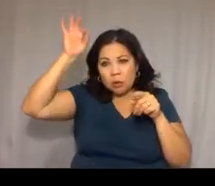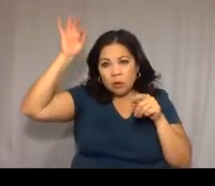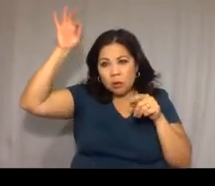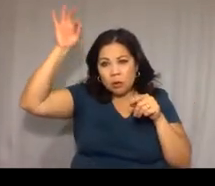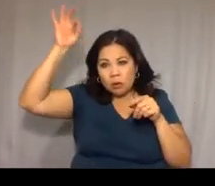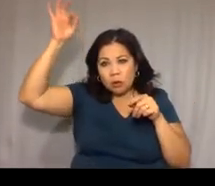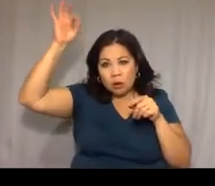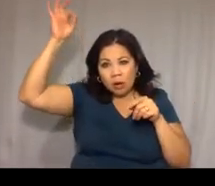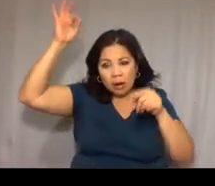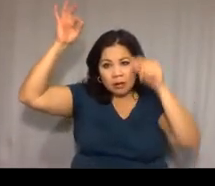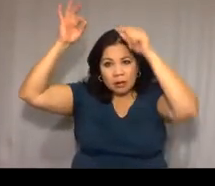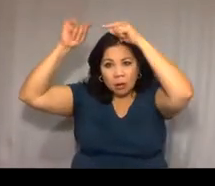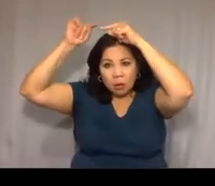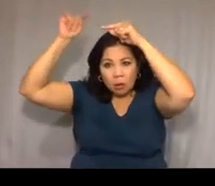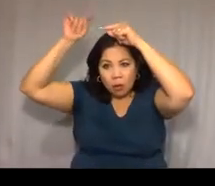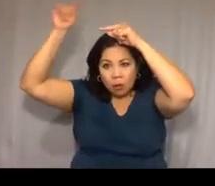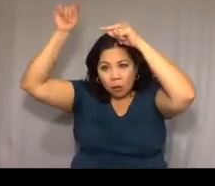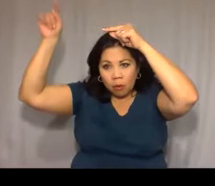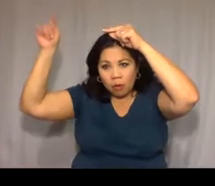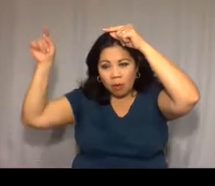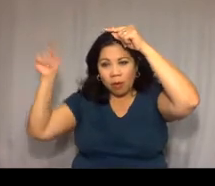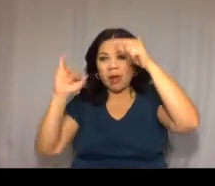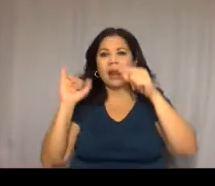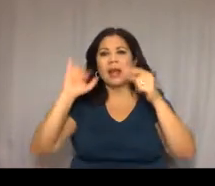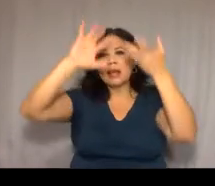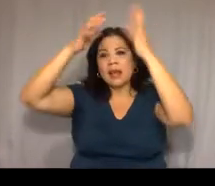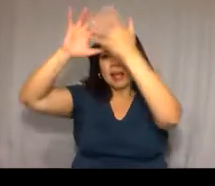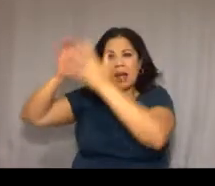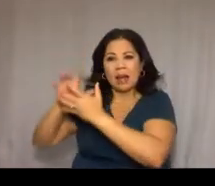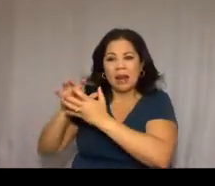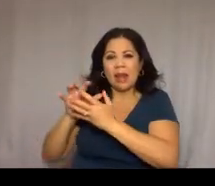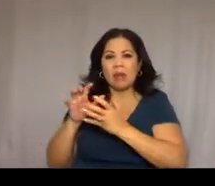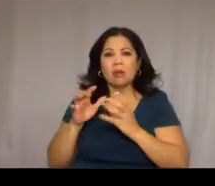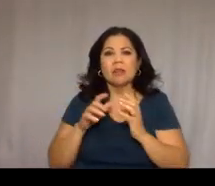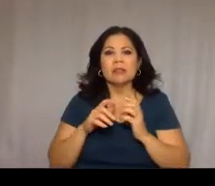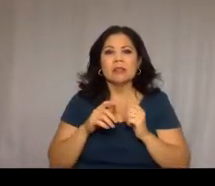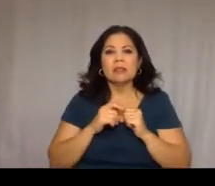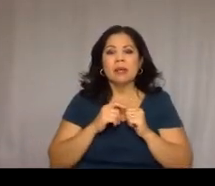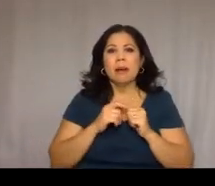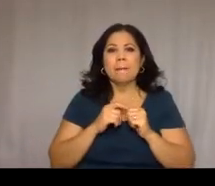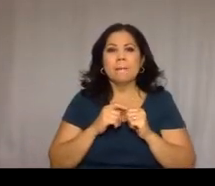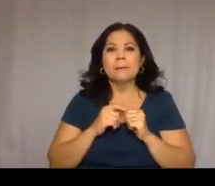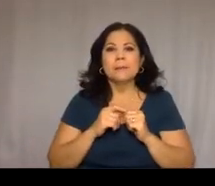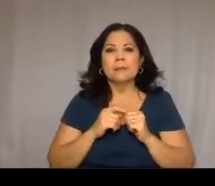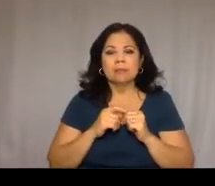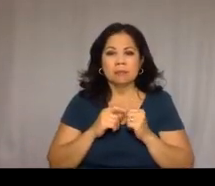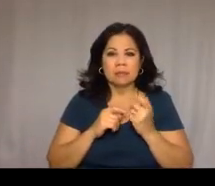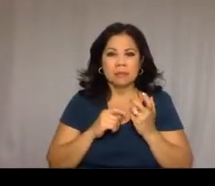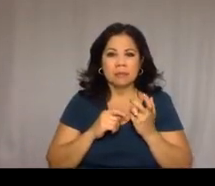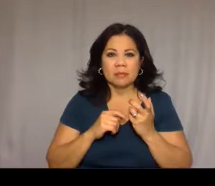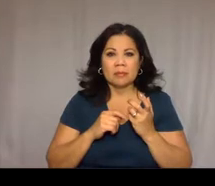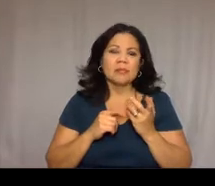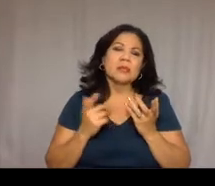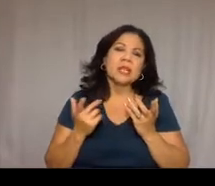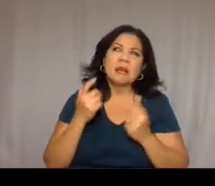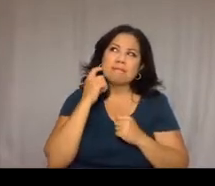to what looks like a big old fluffy cloud, and then you put what you're missing right there. And I'm going to say, what